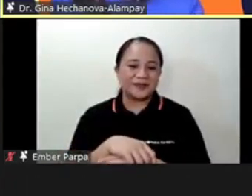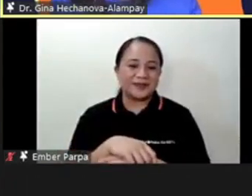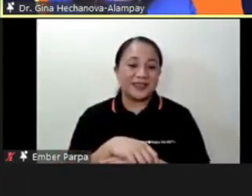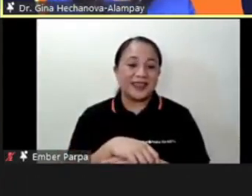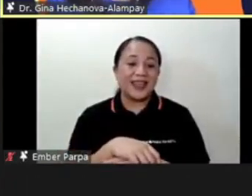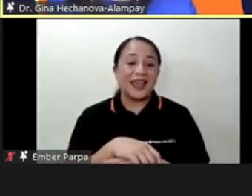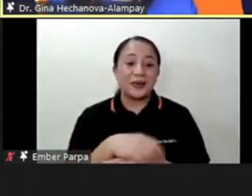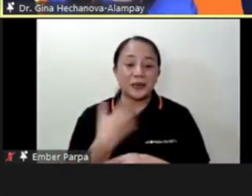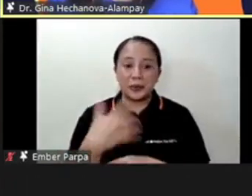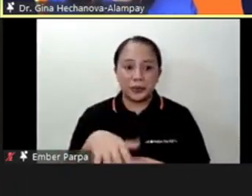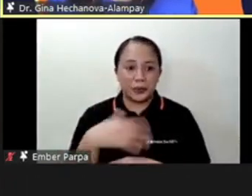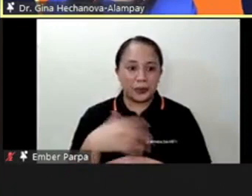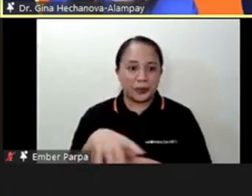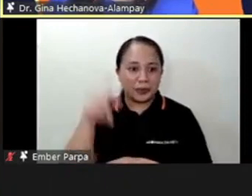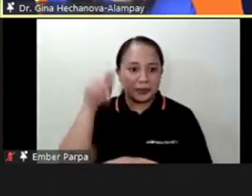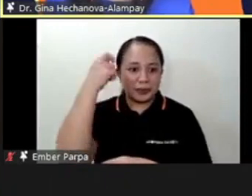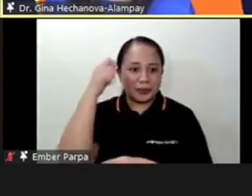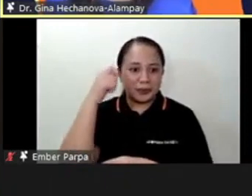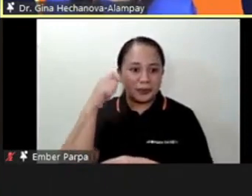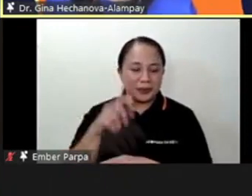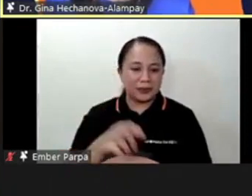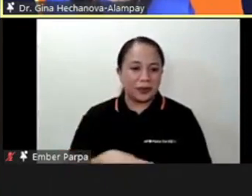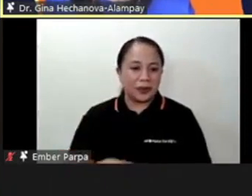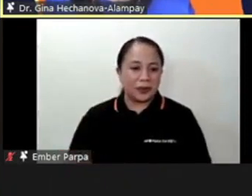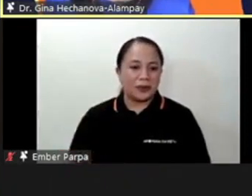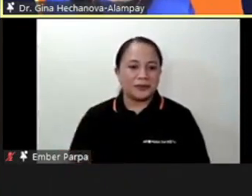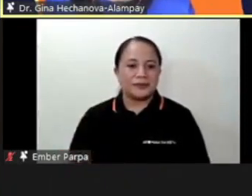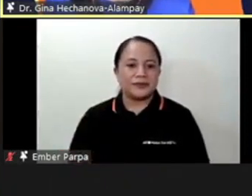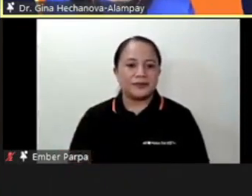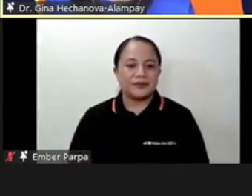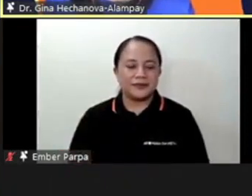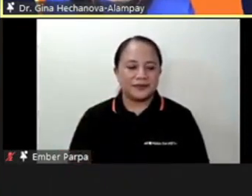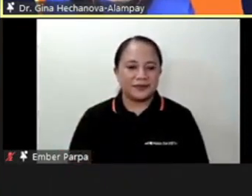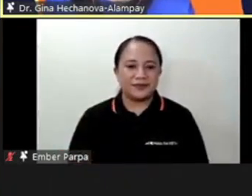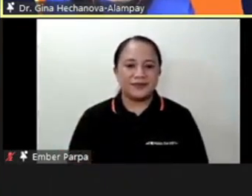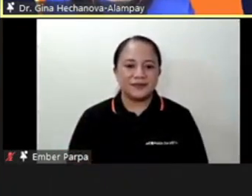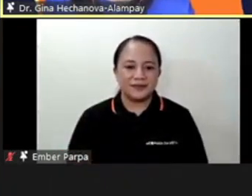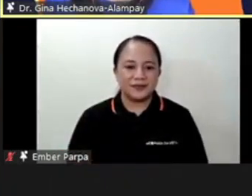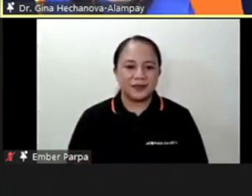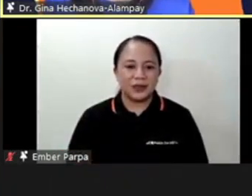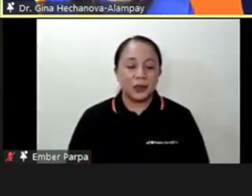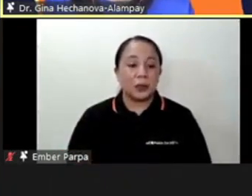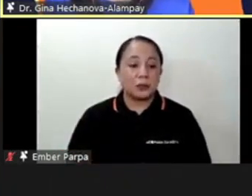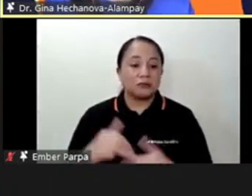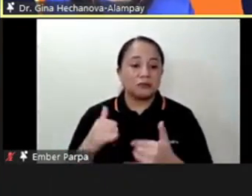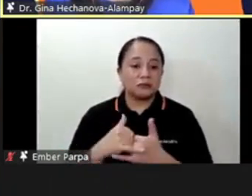nagtanim. O, ang daming plantito dito, ha? Yan, prayer, online gaming,